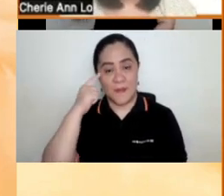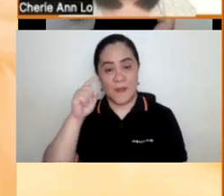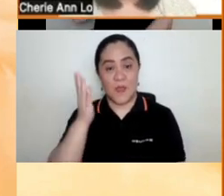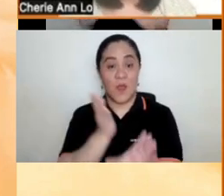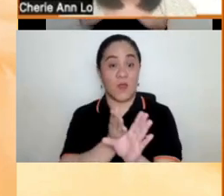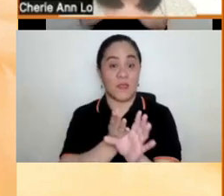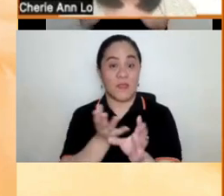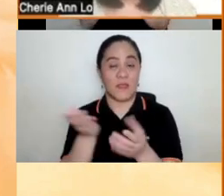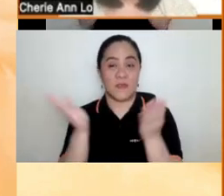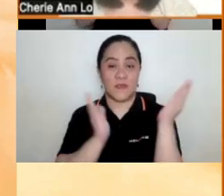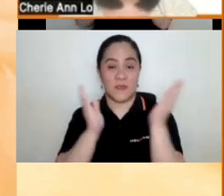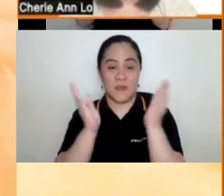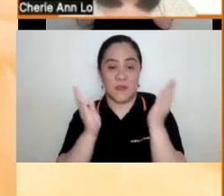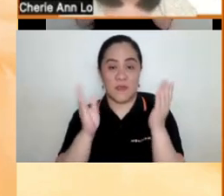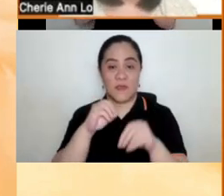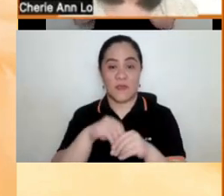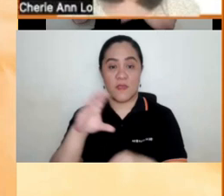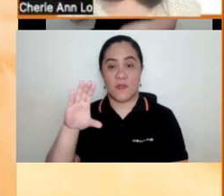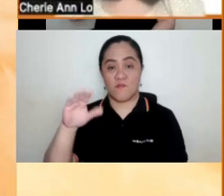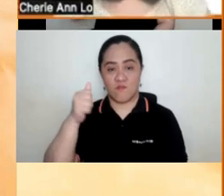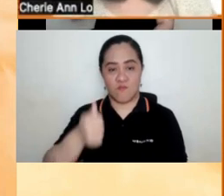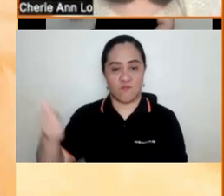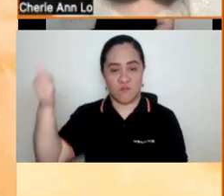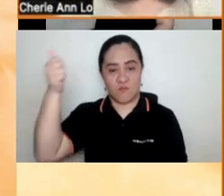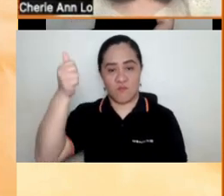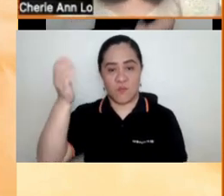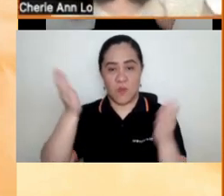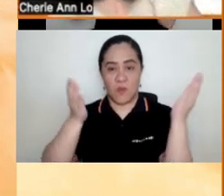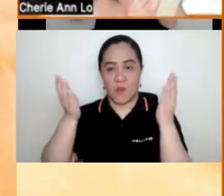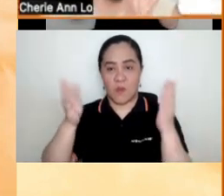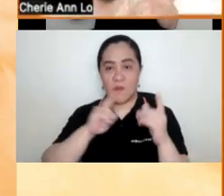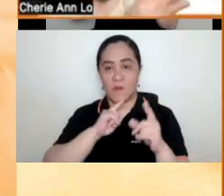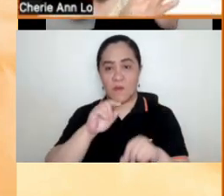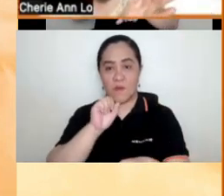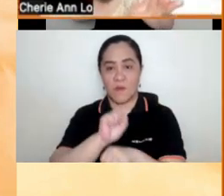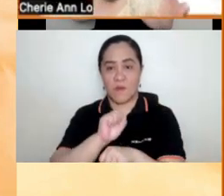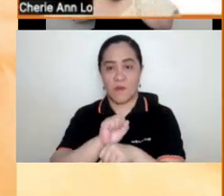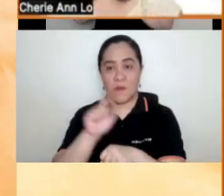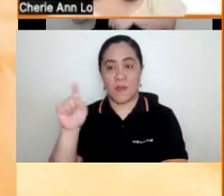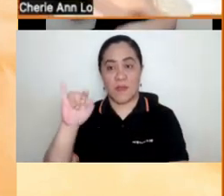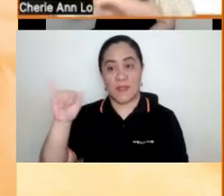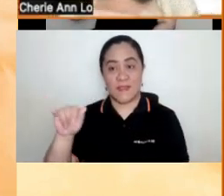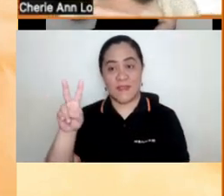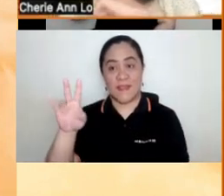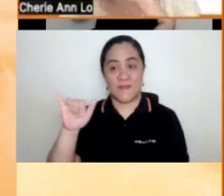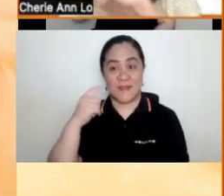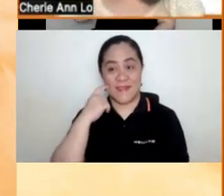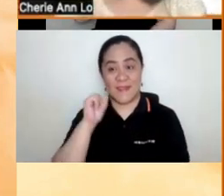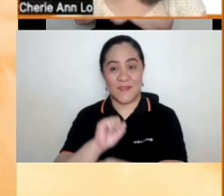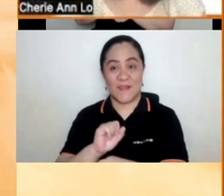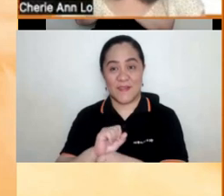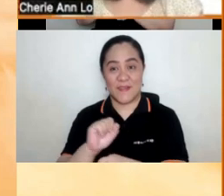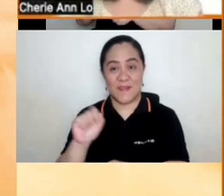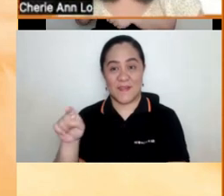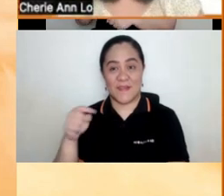services at We Thrive Wellbeing and Consultancy Services, Inc. So I actually work with Doc Jabi and with Malin, who will